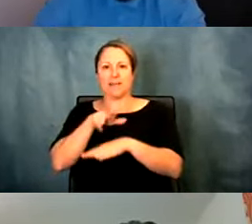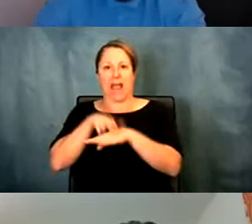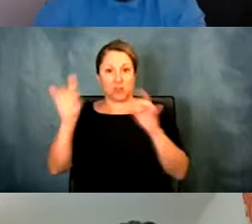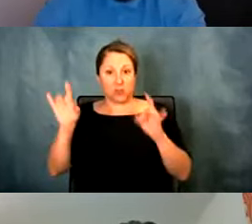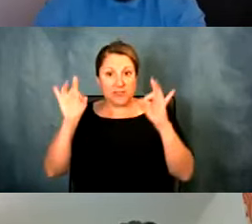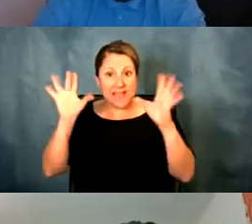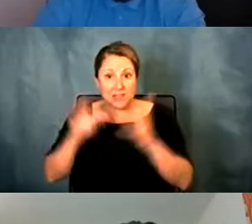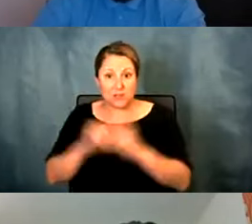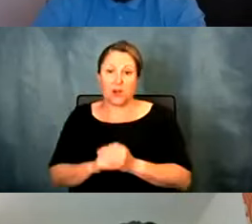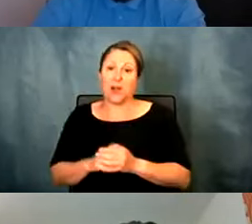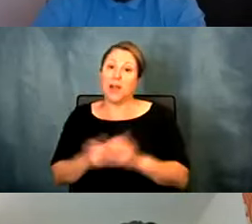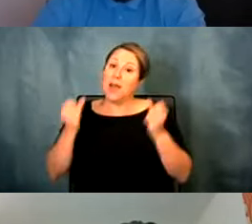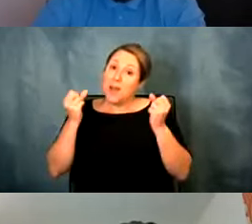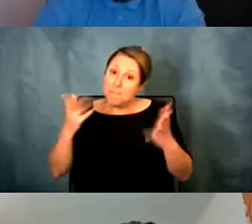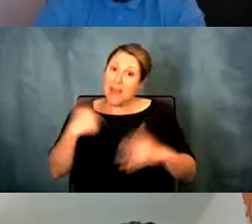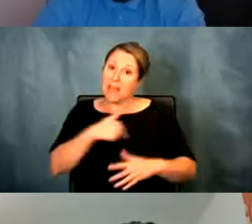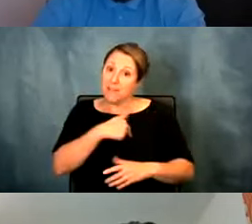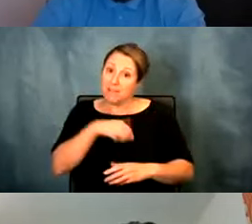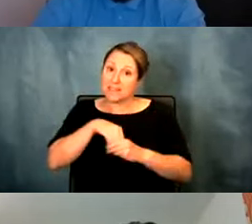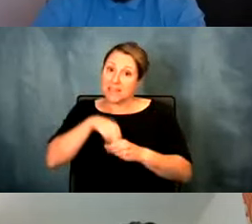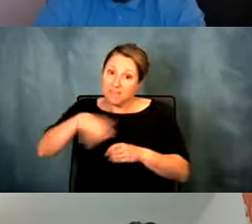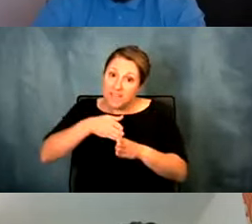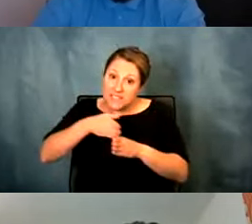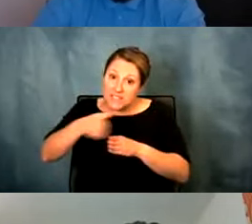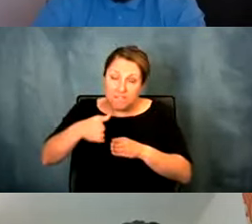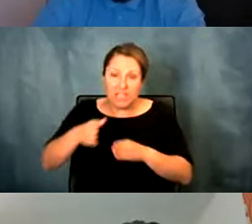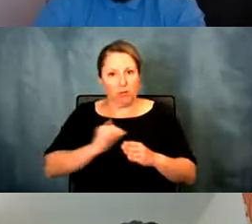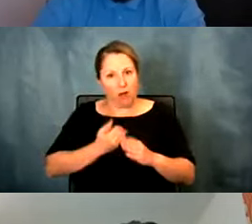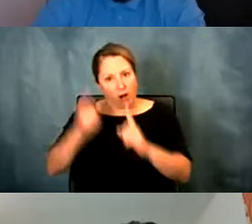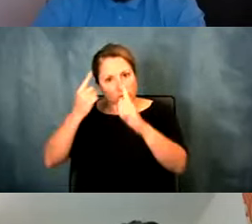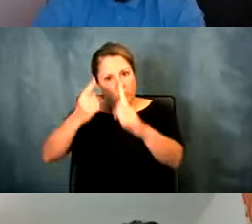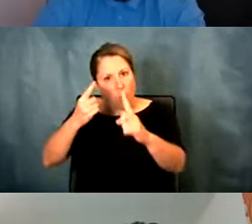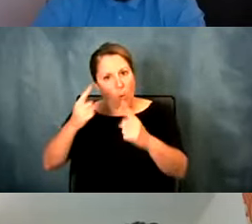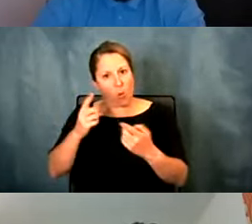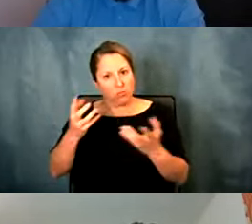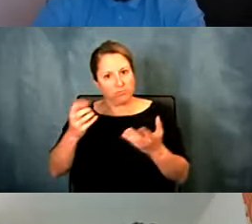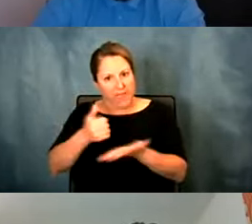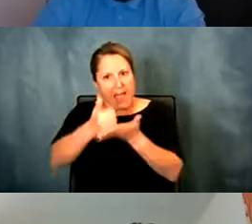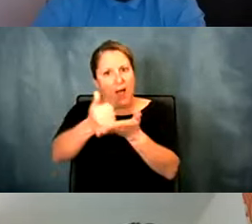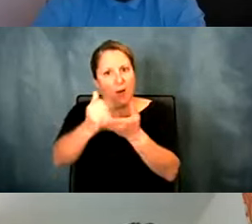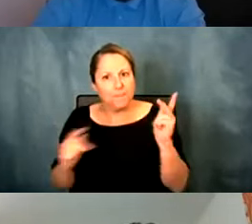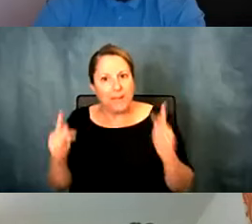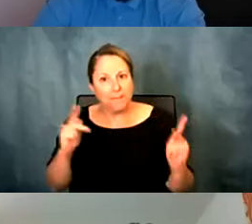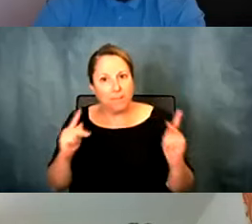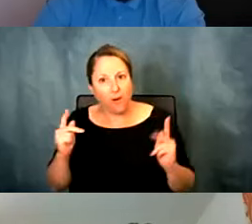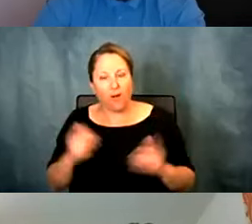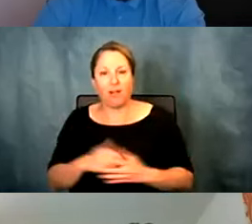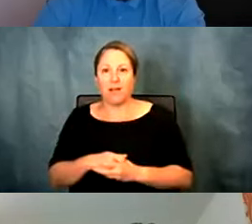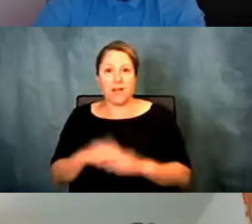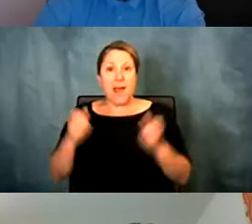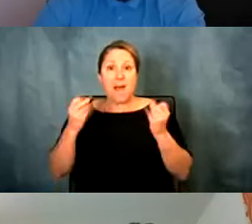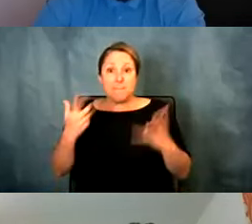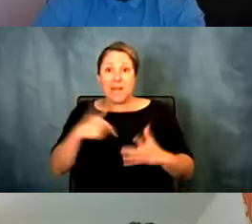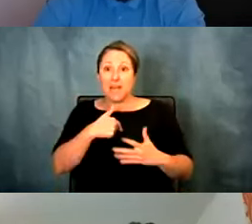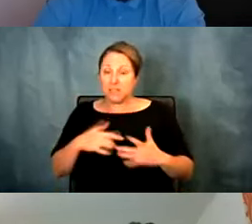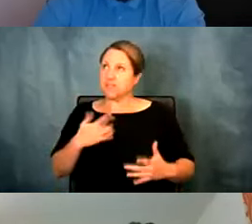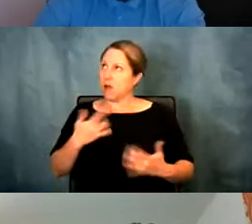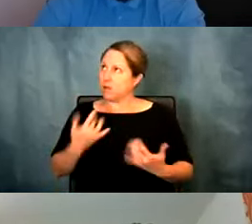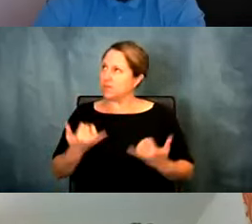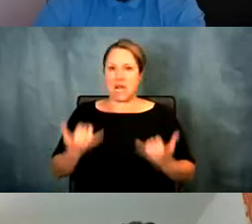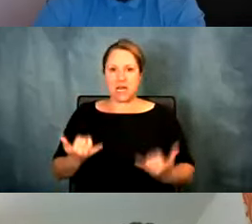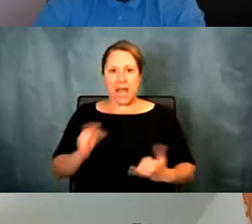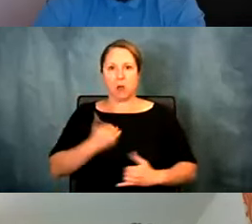into this profession did so with the goal of helping people. And for many, we felt like, okay, this is our moment. This is